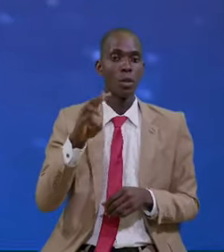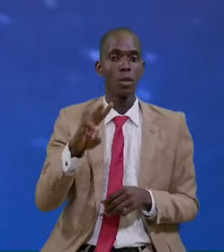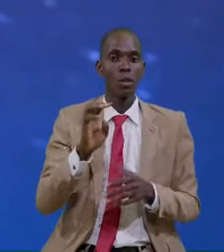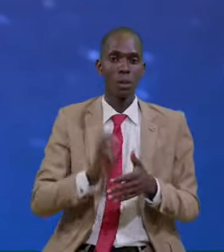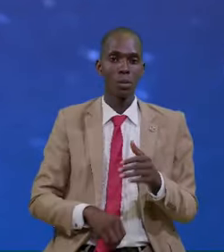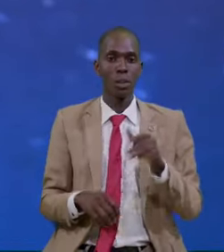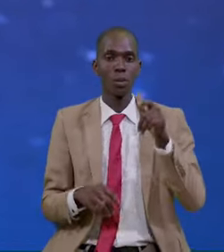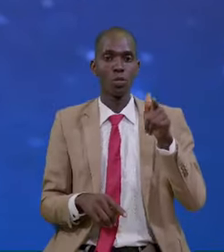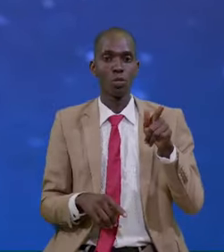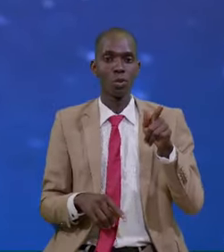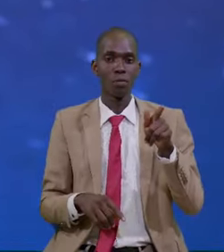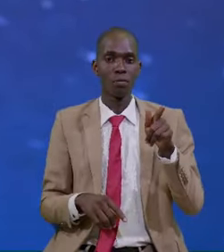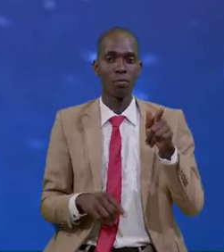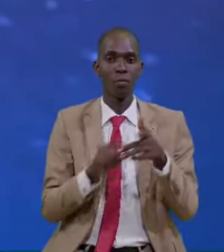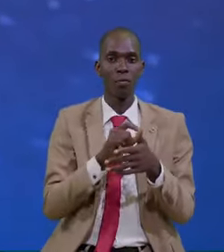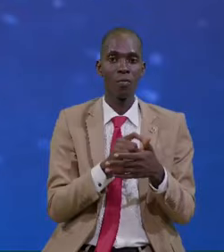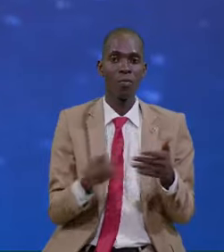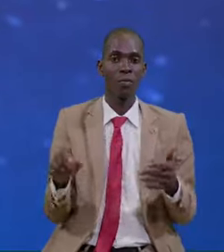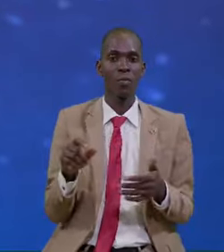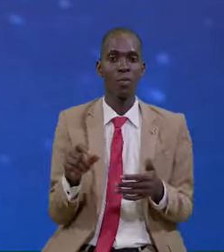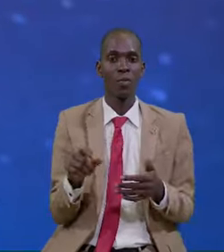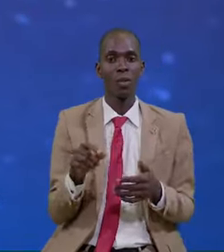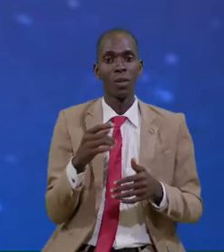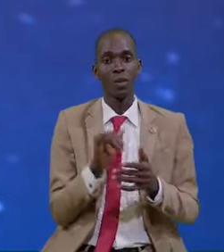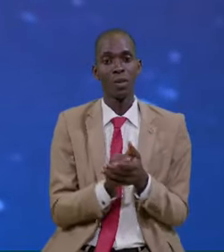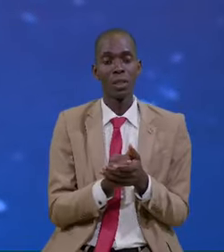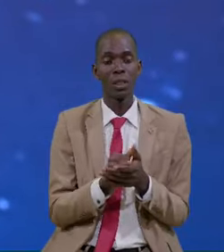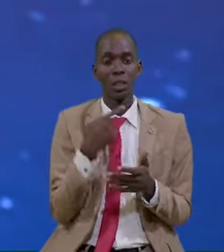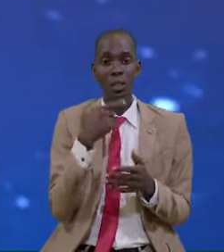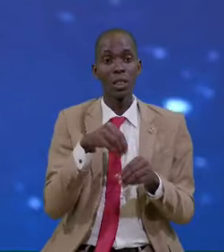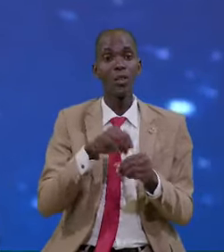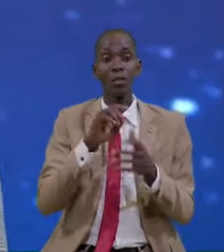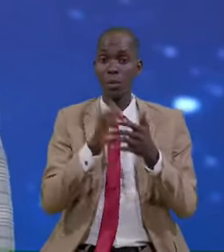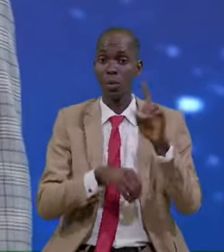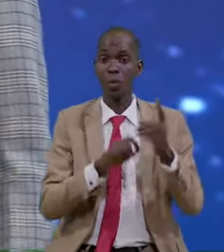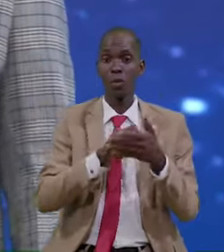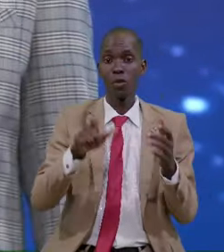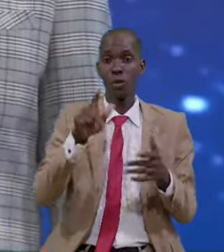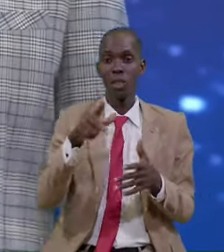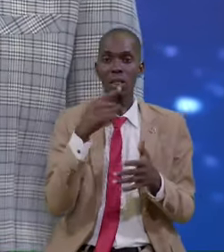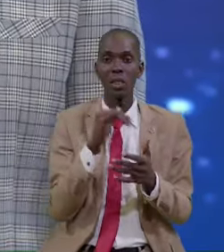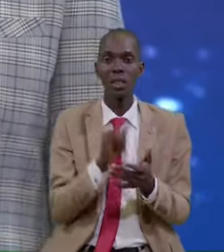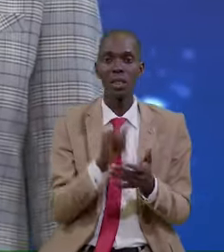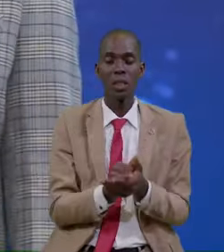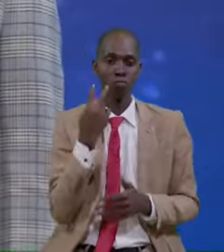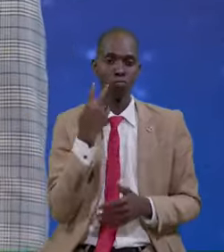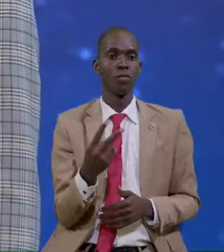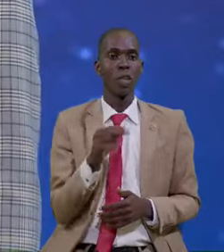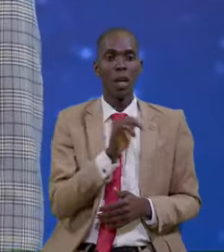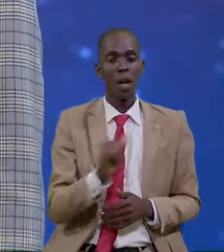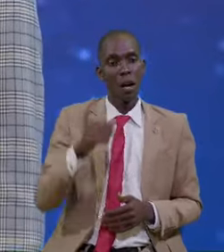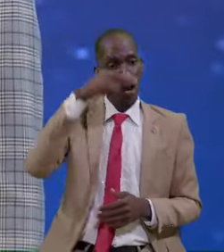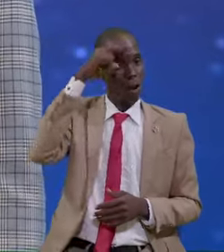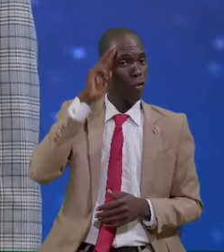us, behold, a virgin shall be with child. Something incredible,